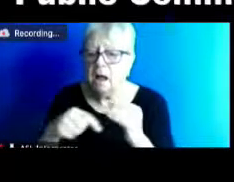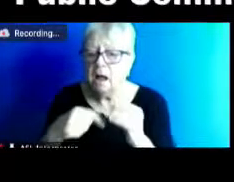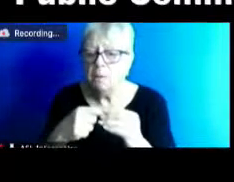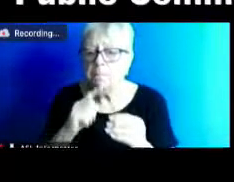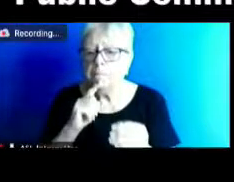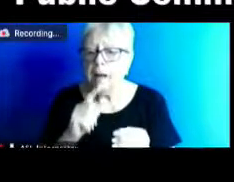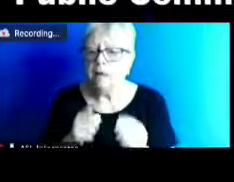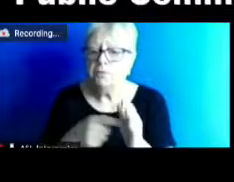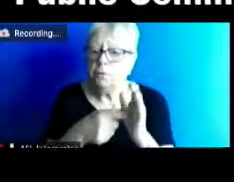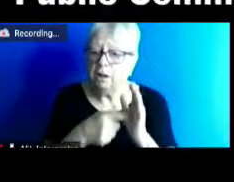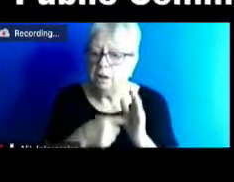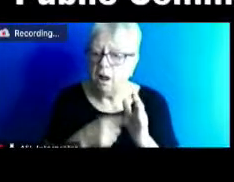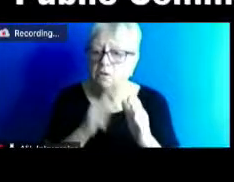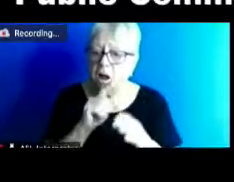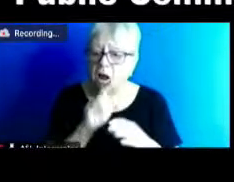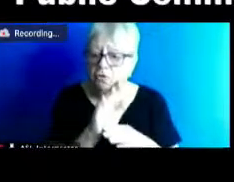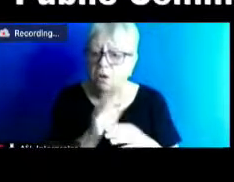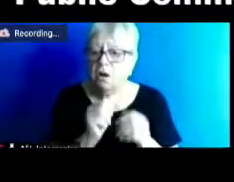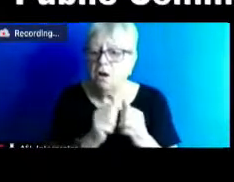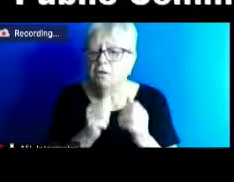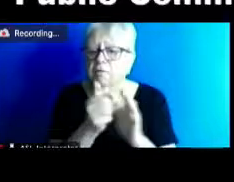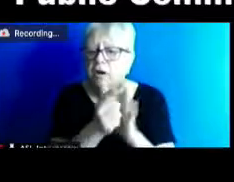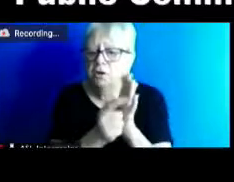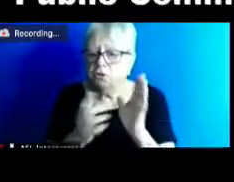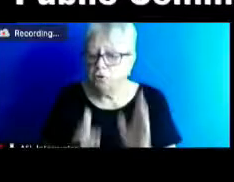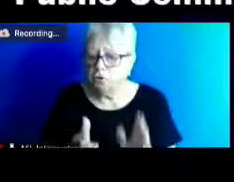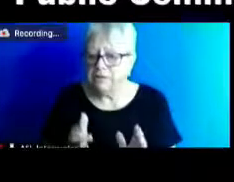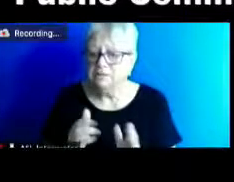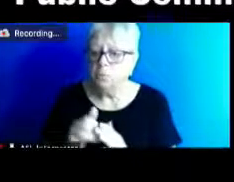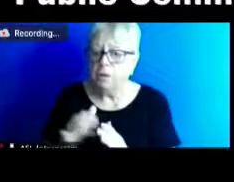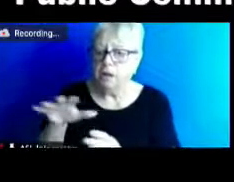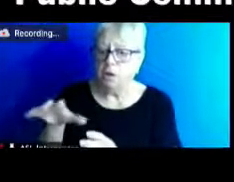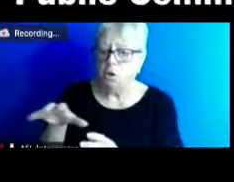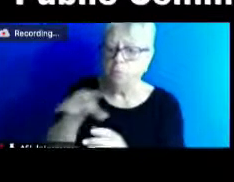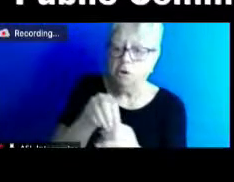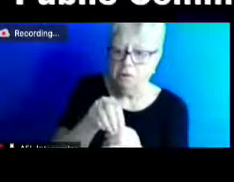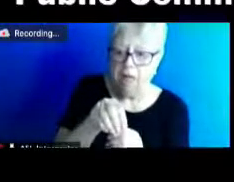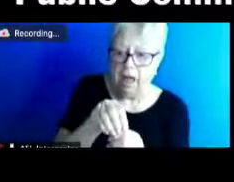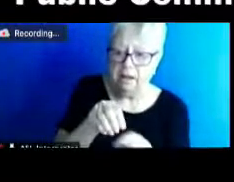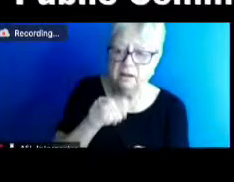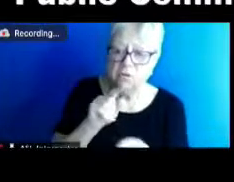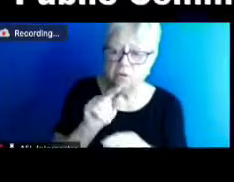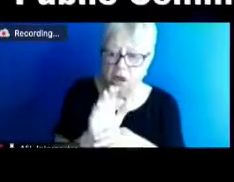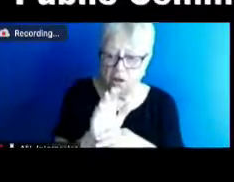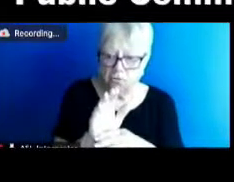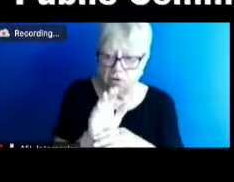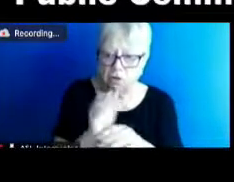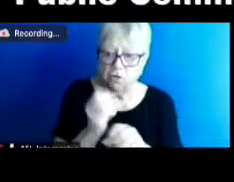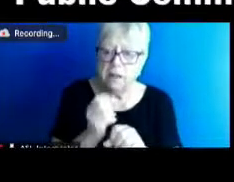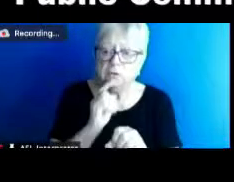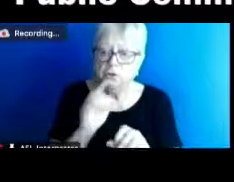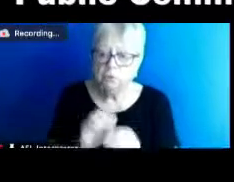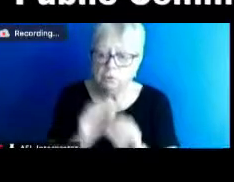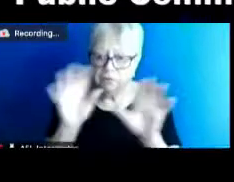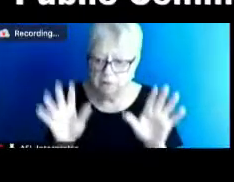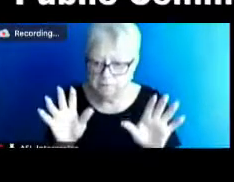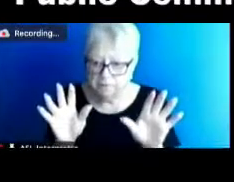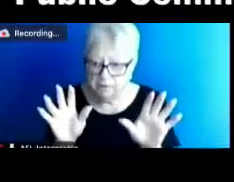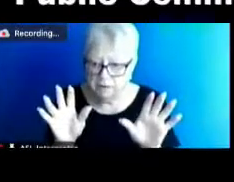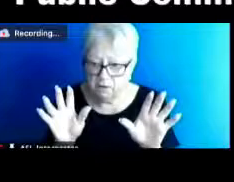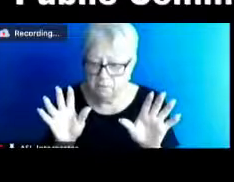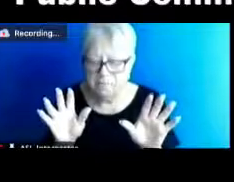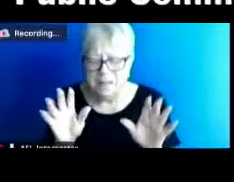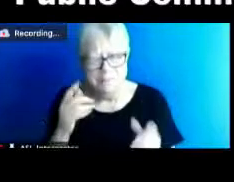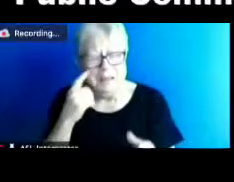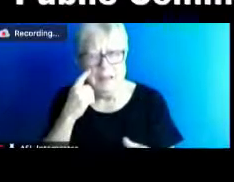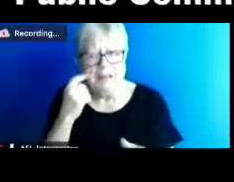required conduct of attorneys. We incorporated that into the contract so that it was clear that they applied. There was some confusion.